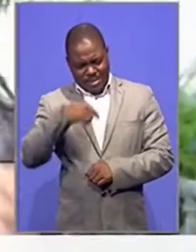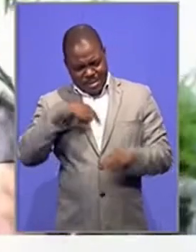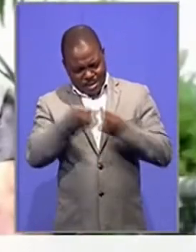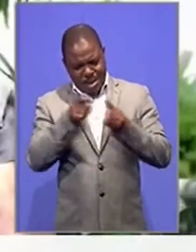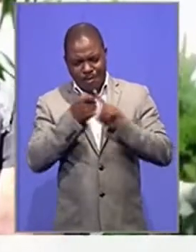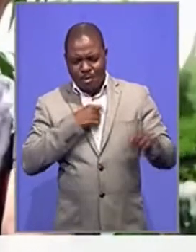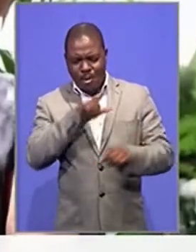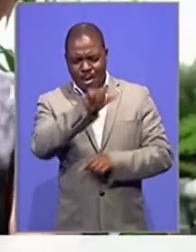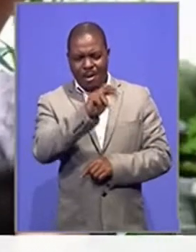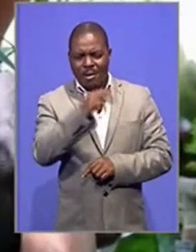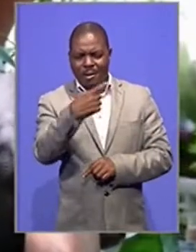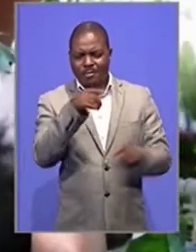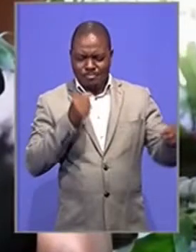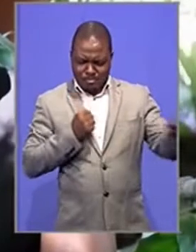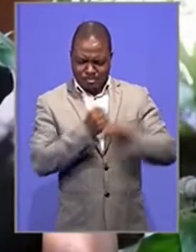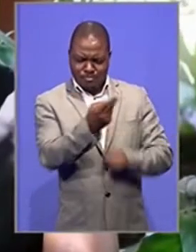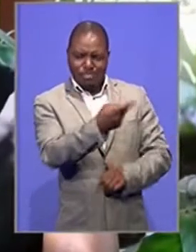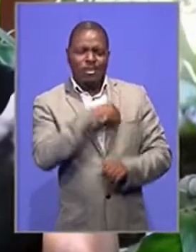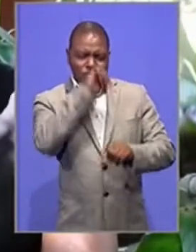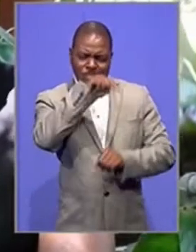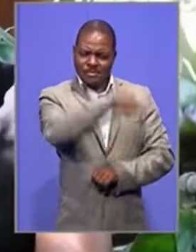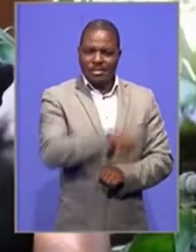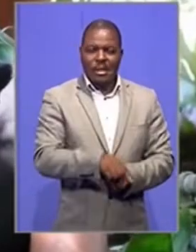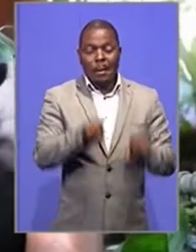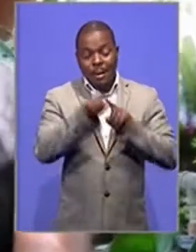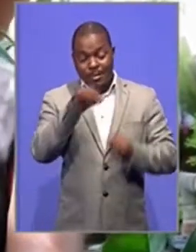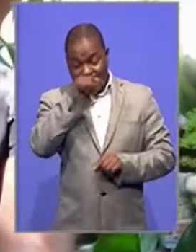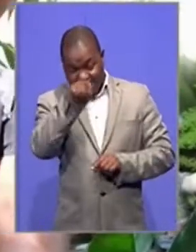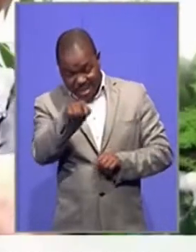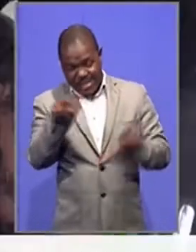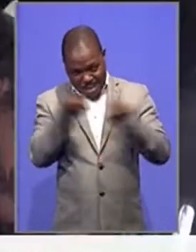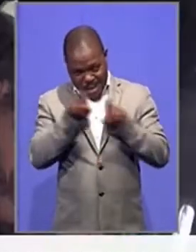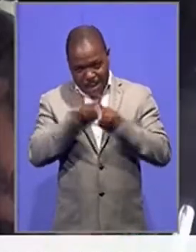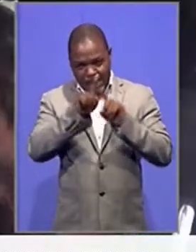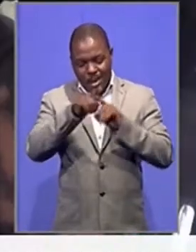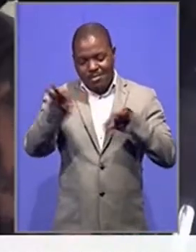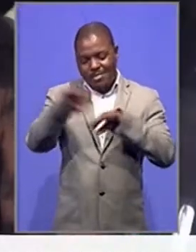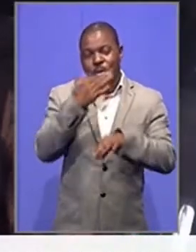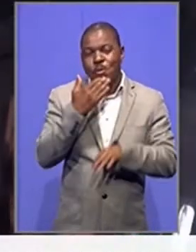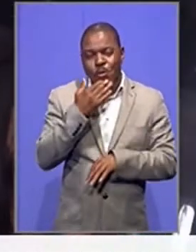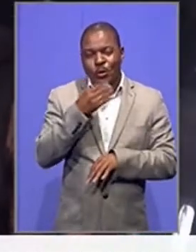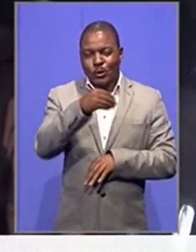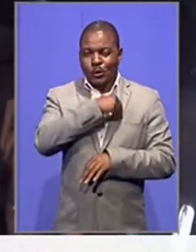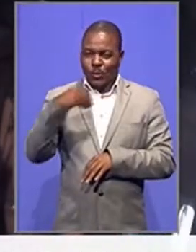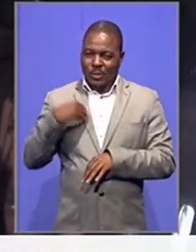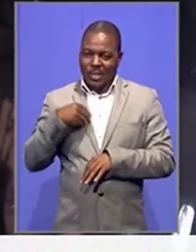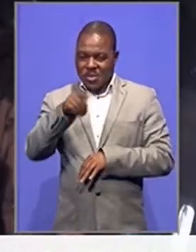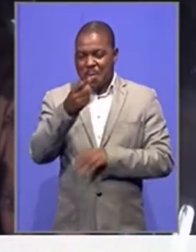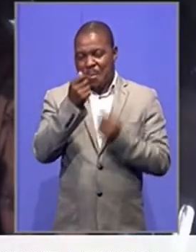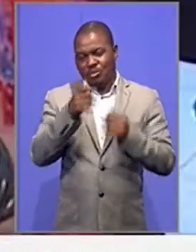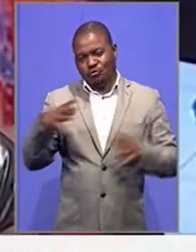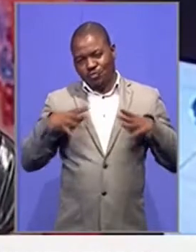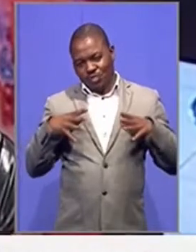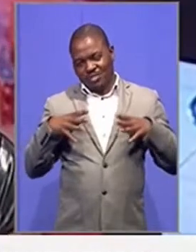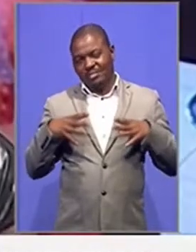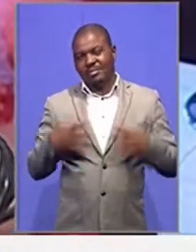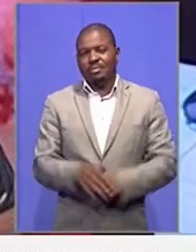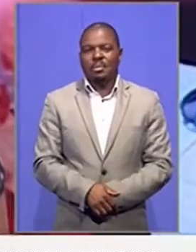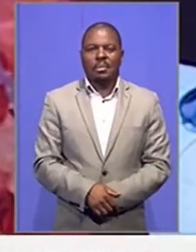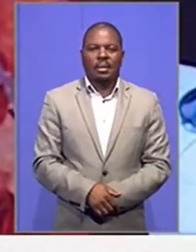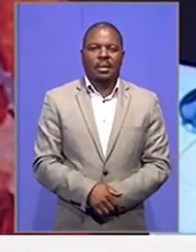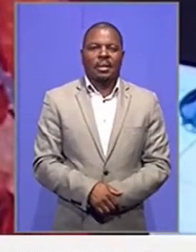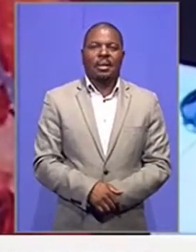ndizathi ungamthanda uBrenda. Undiyakuthanda because utshata nogqirha unemali. That's Brenda for you. Roberts